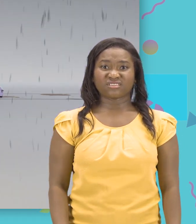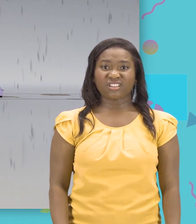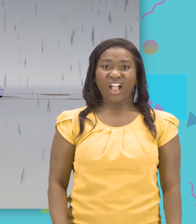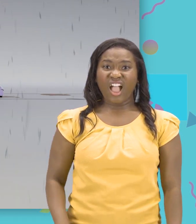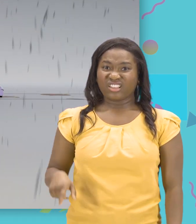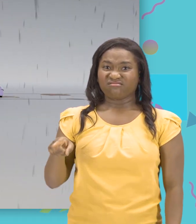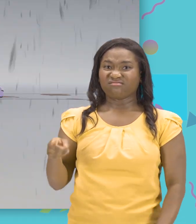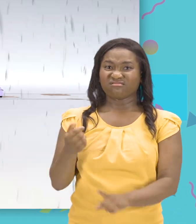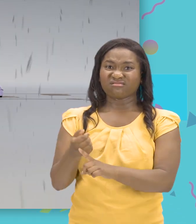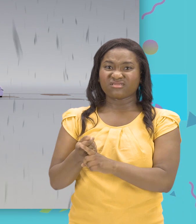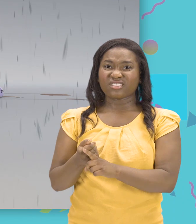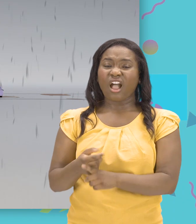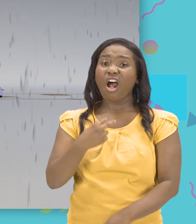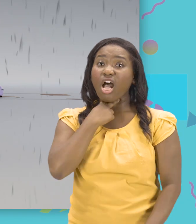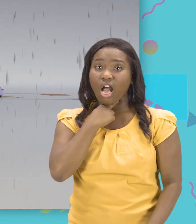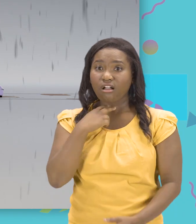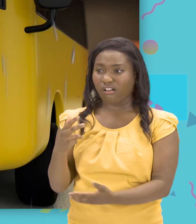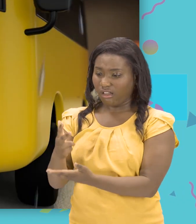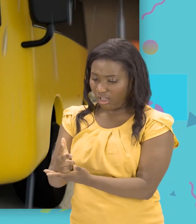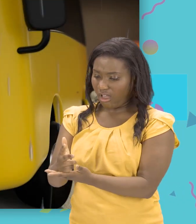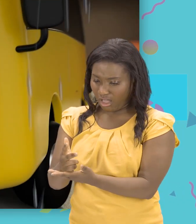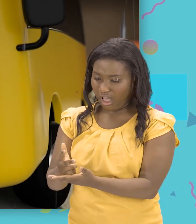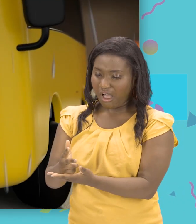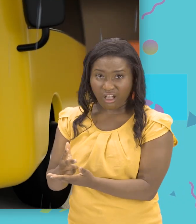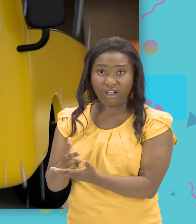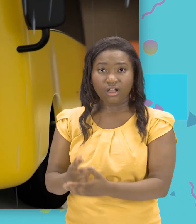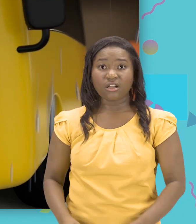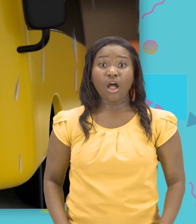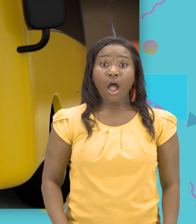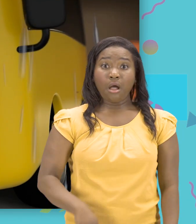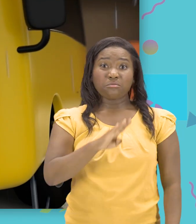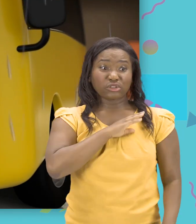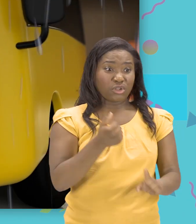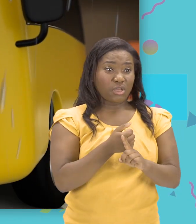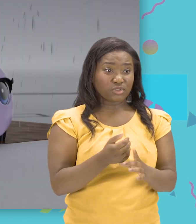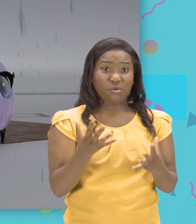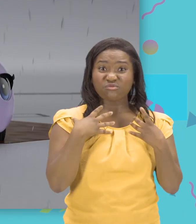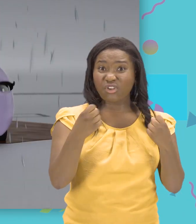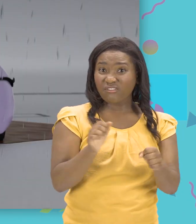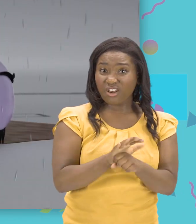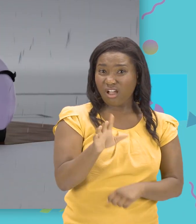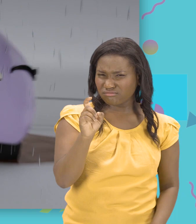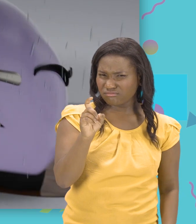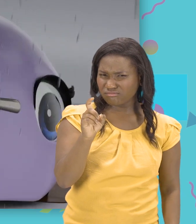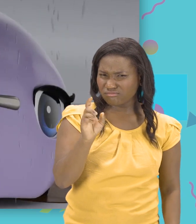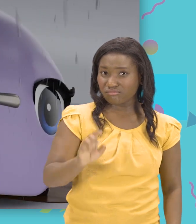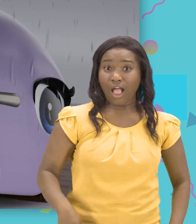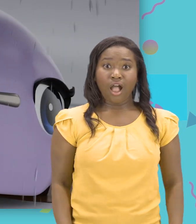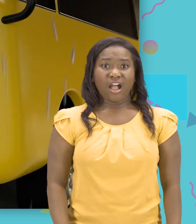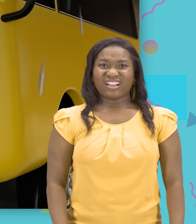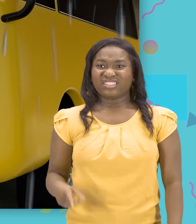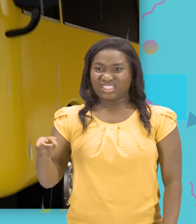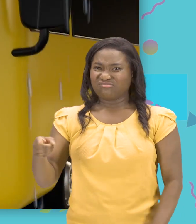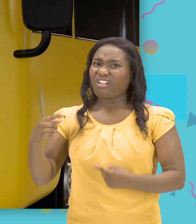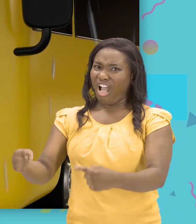Scout. She really is stuck in that puddle. Will Buster be brave enough to go and help her? Scout's